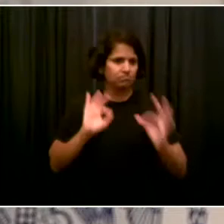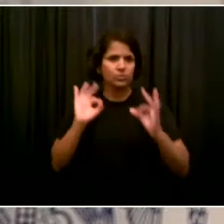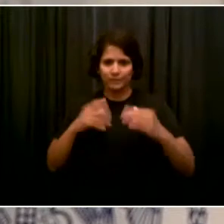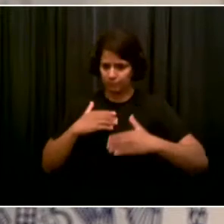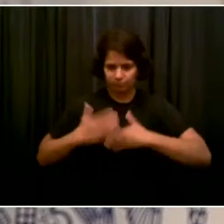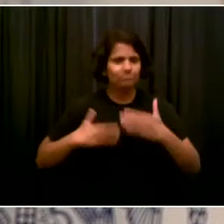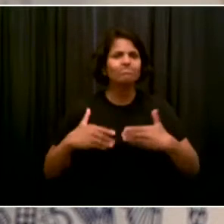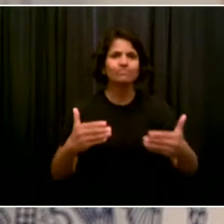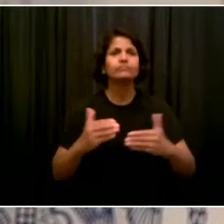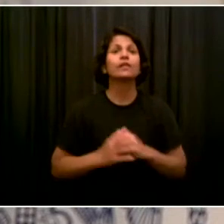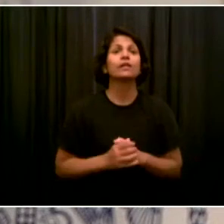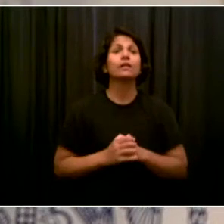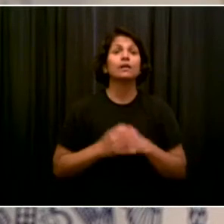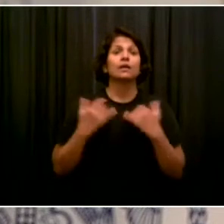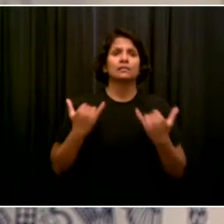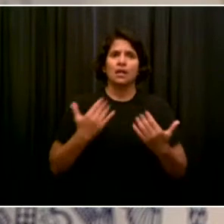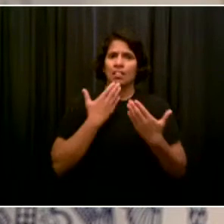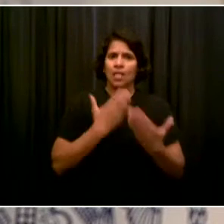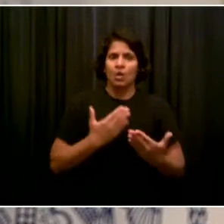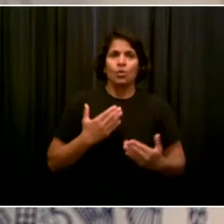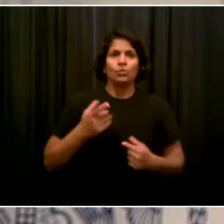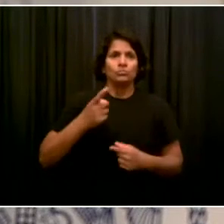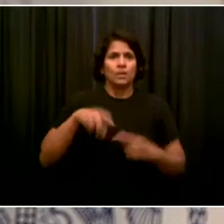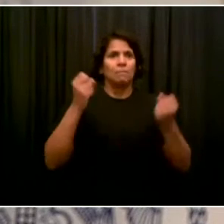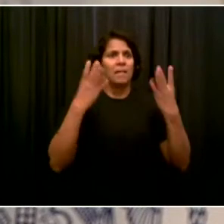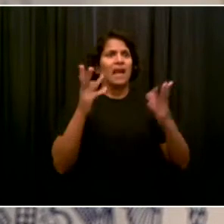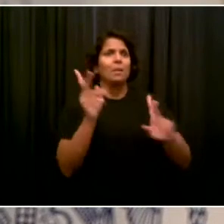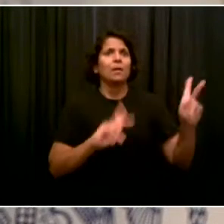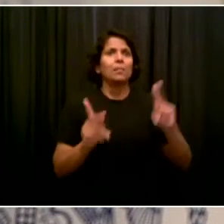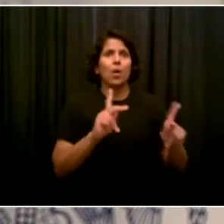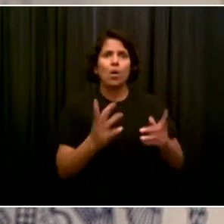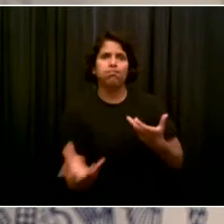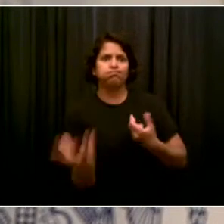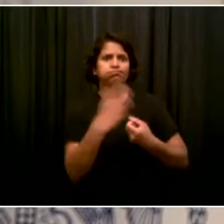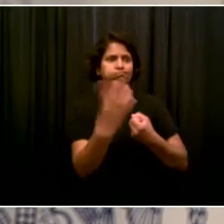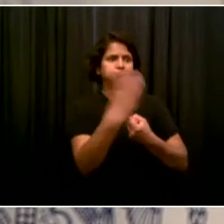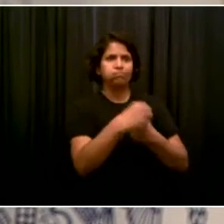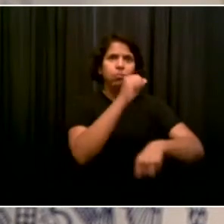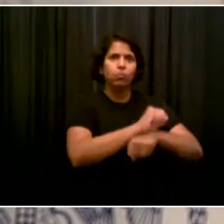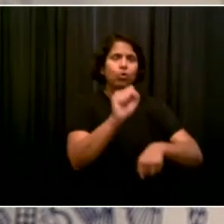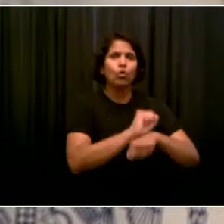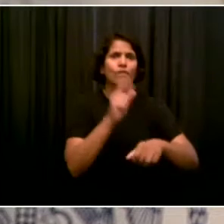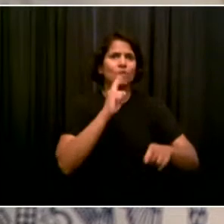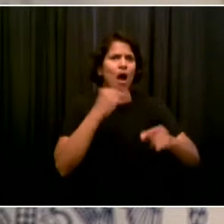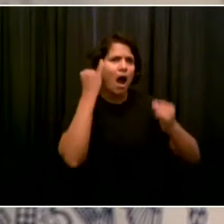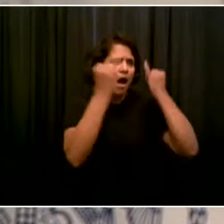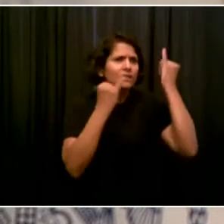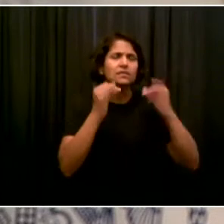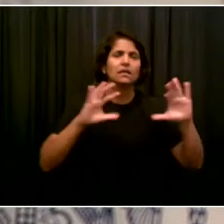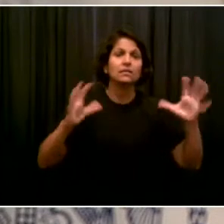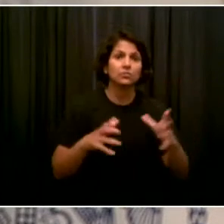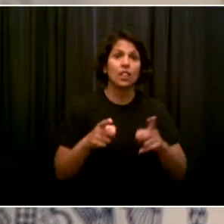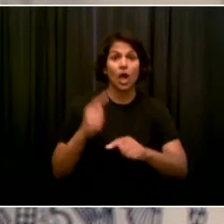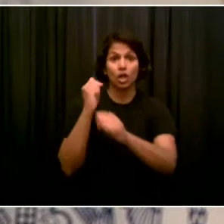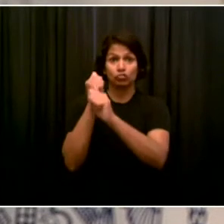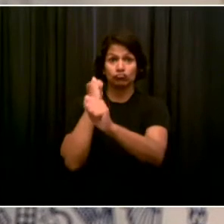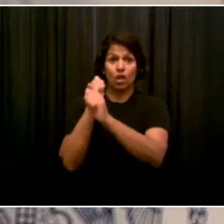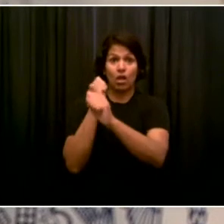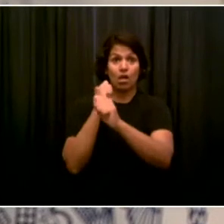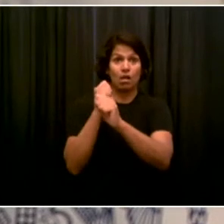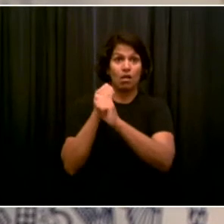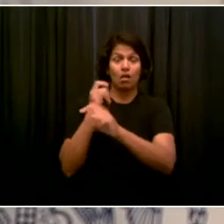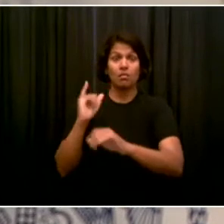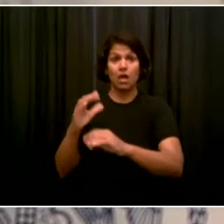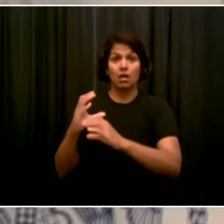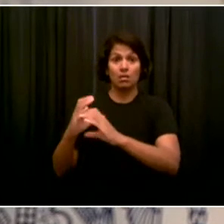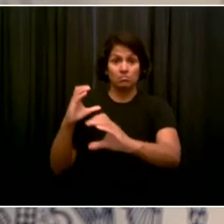about controlling the oversized trucks and all the damage they do, all the problems they cause, if we didn't have a new law in Albany that made it possible